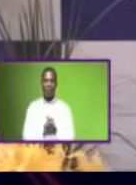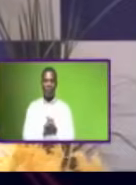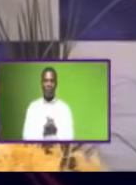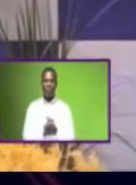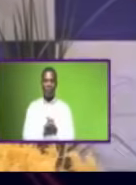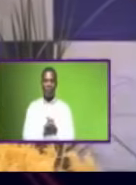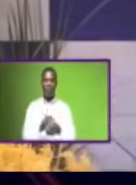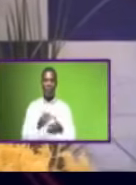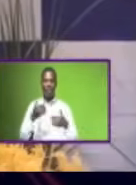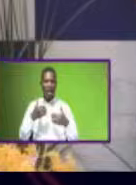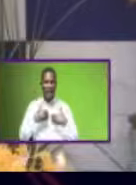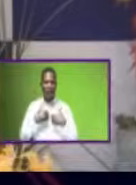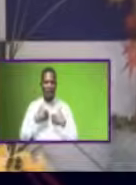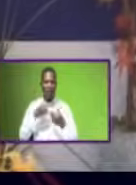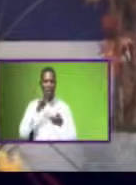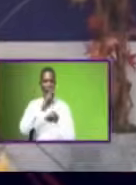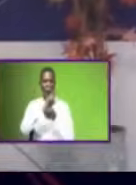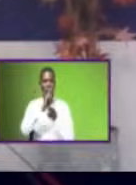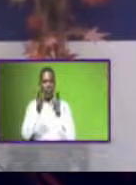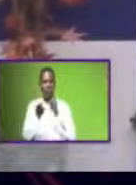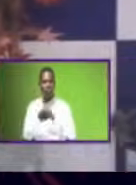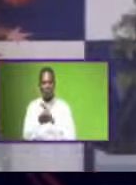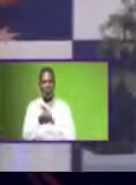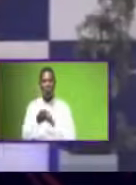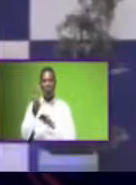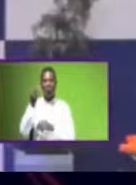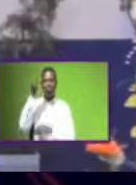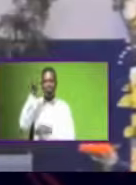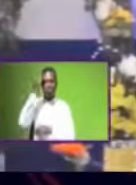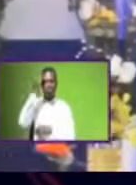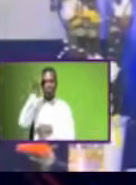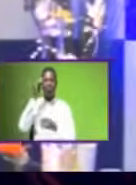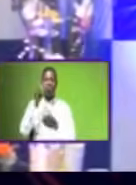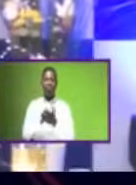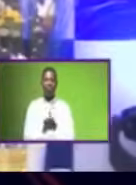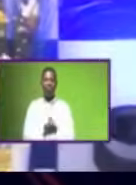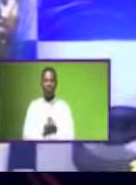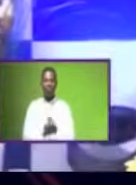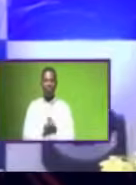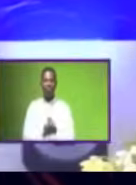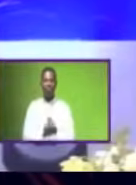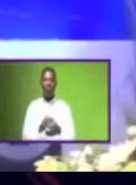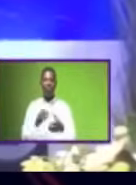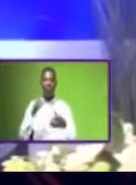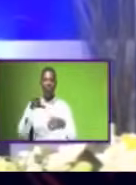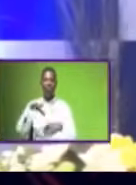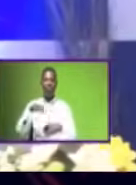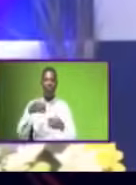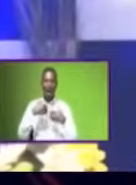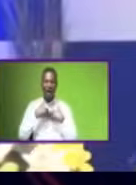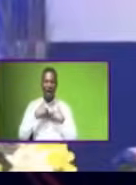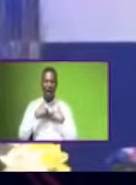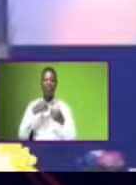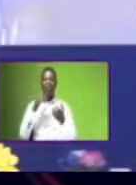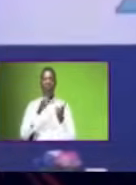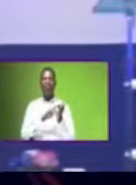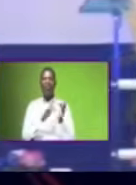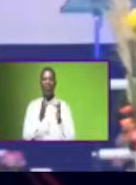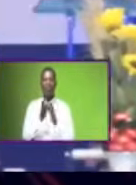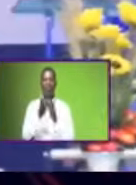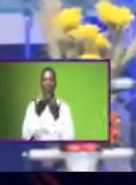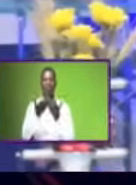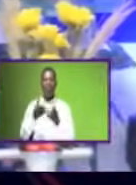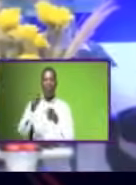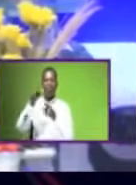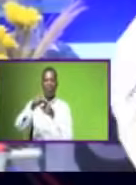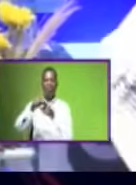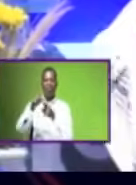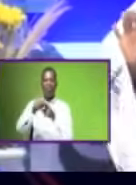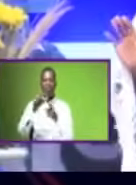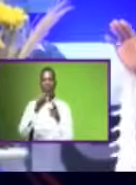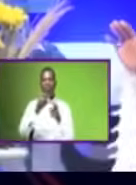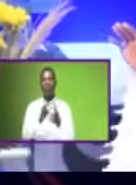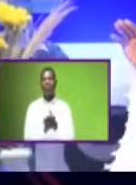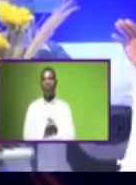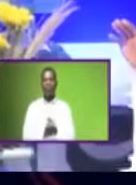people, they have the mentality of the word Bible, and they have the word